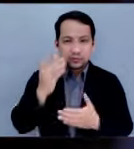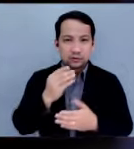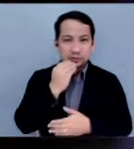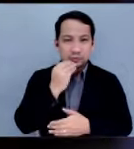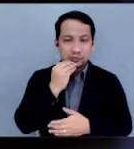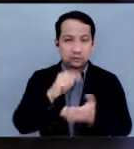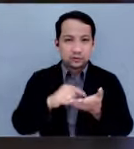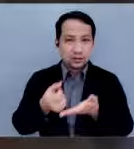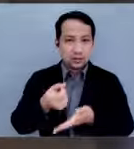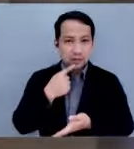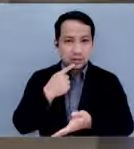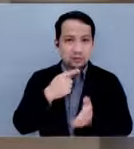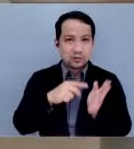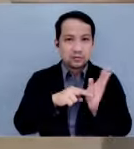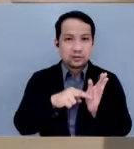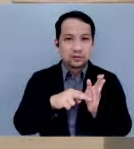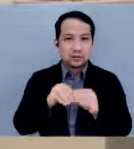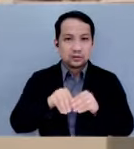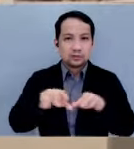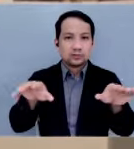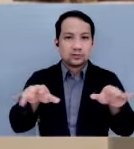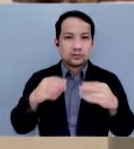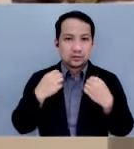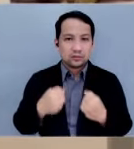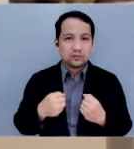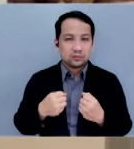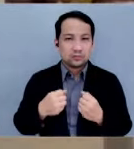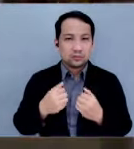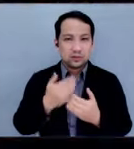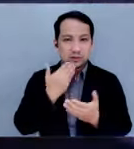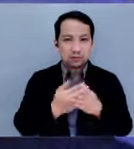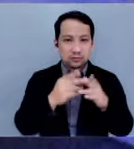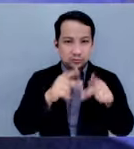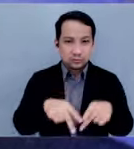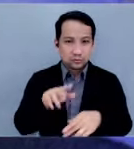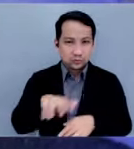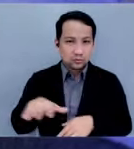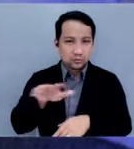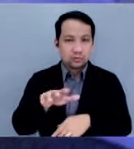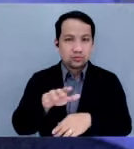has created breakthroughs in the health and well-being of every user.